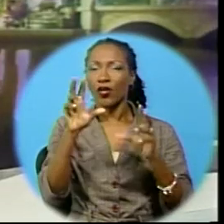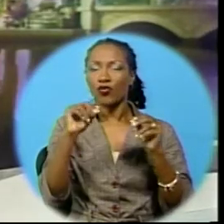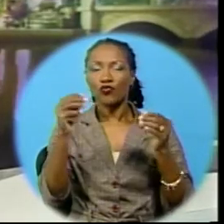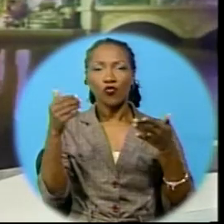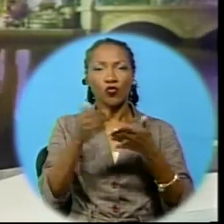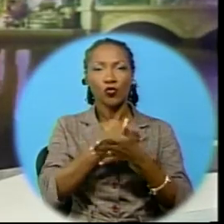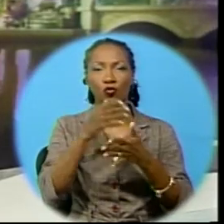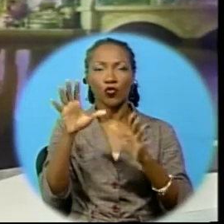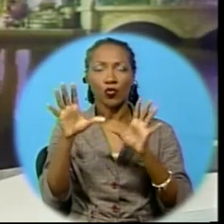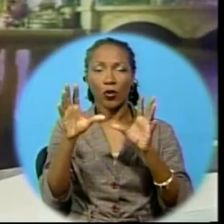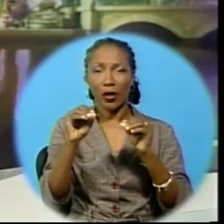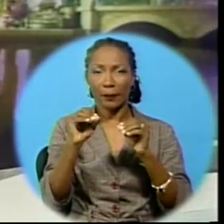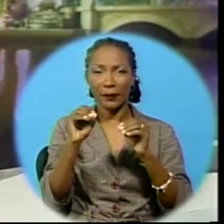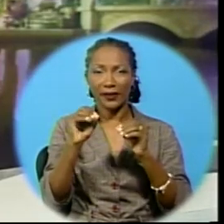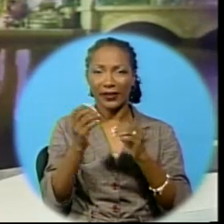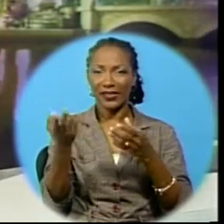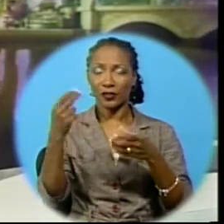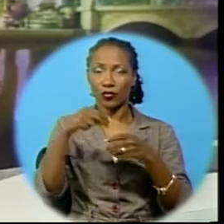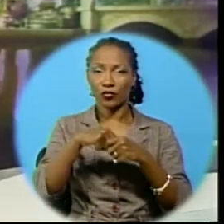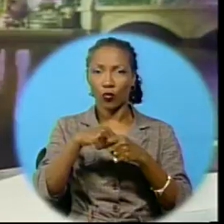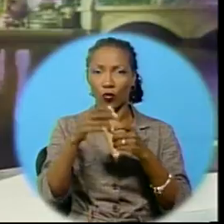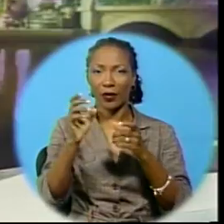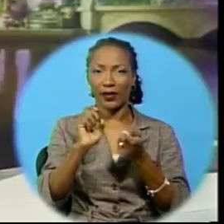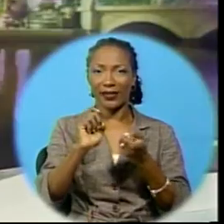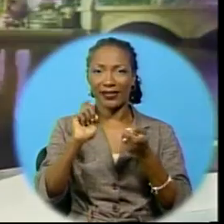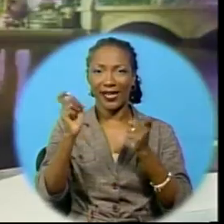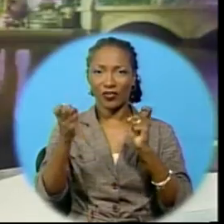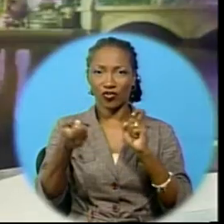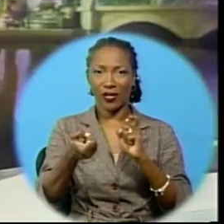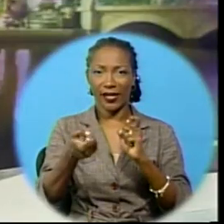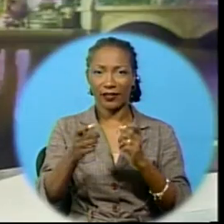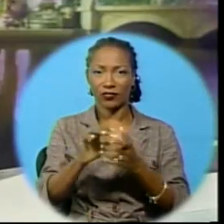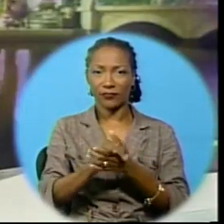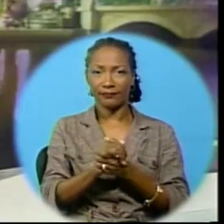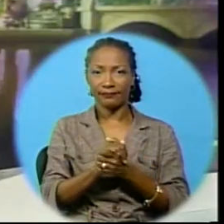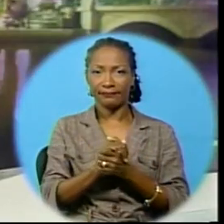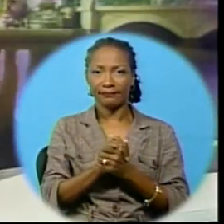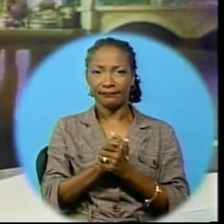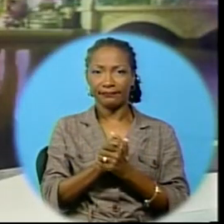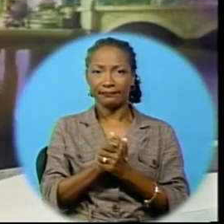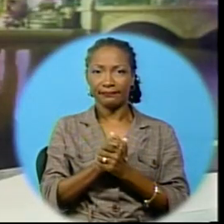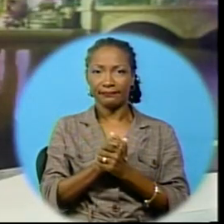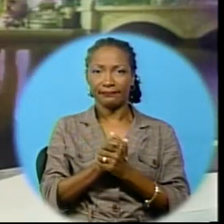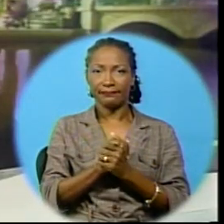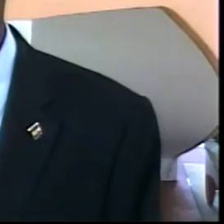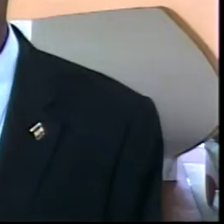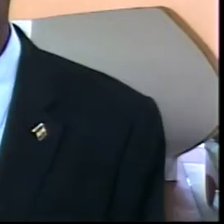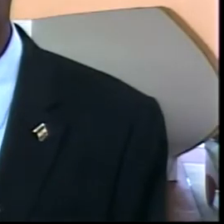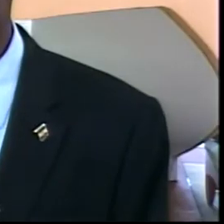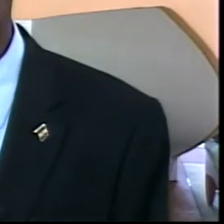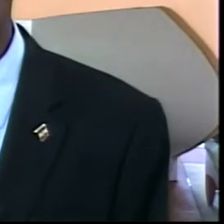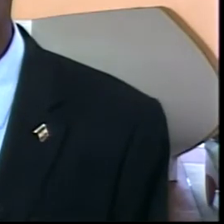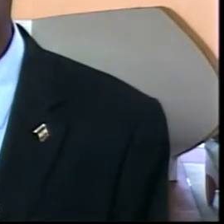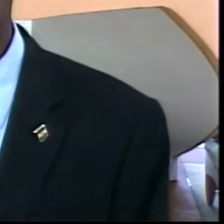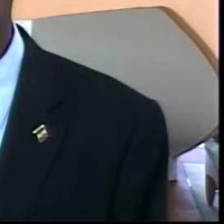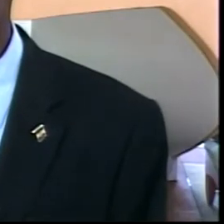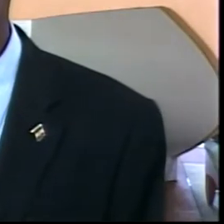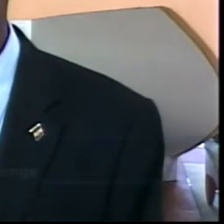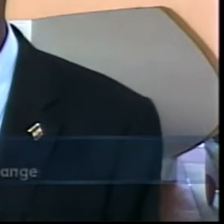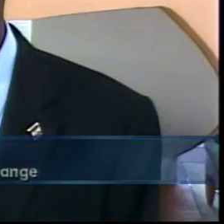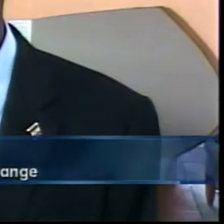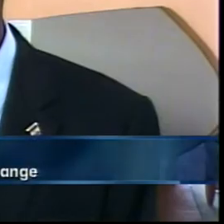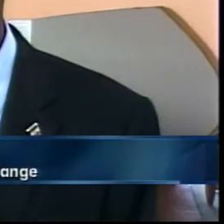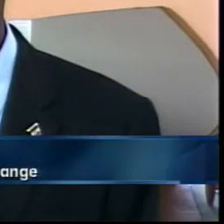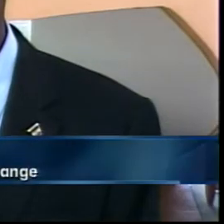revealed that no additional companies have joined the exchange. We've not seen any increase in